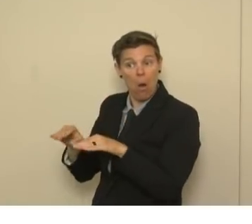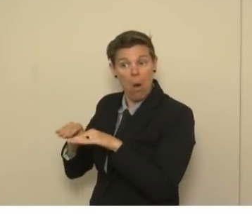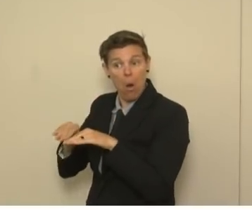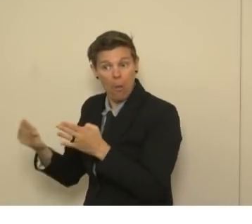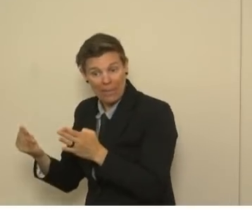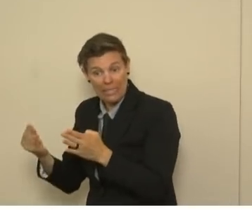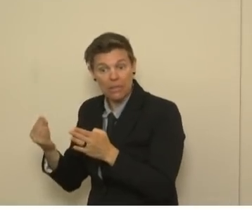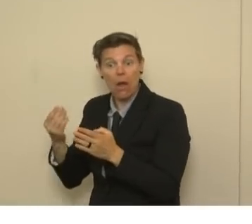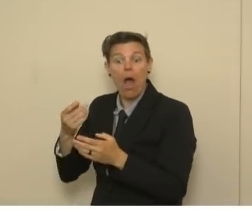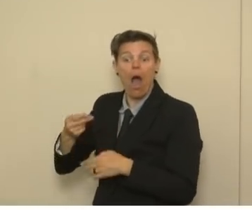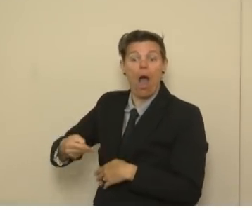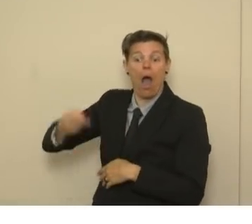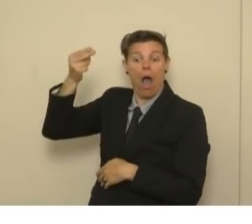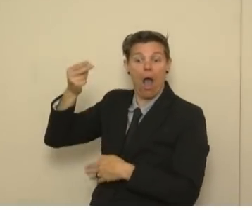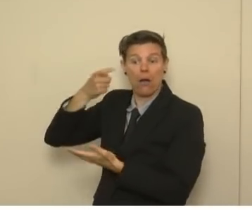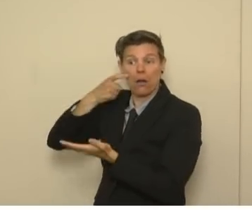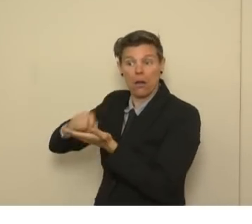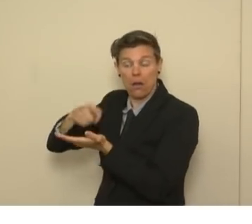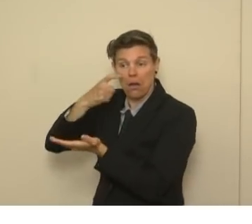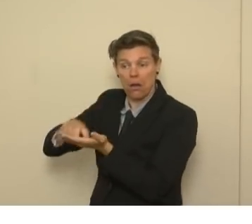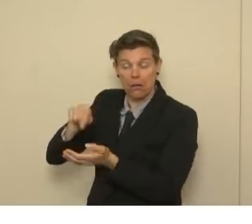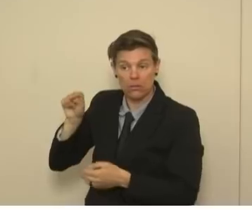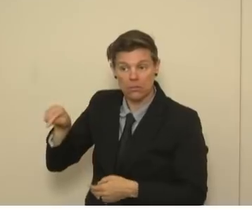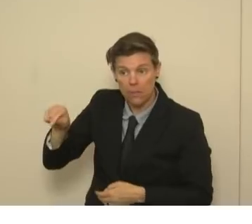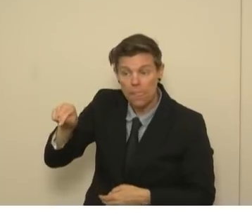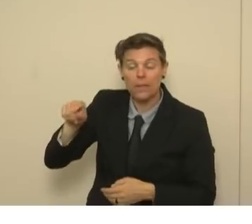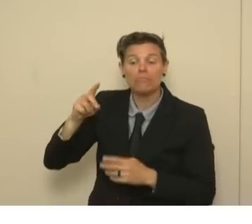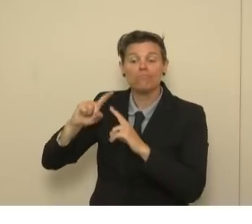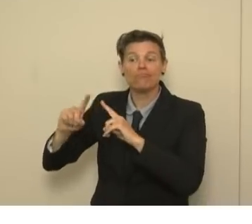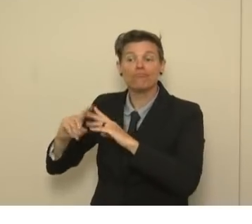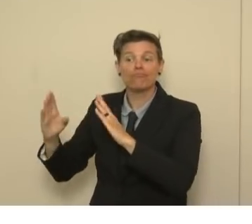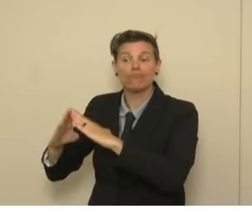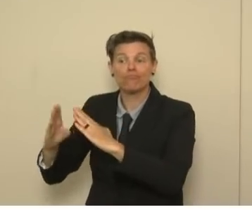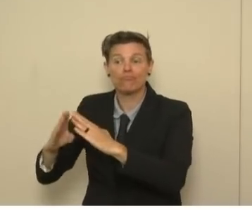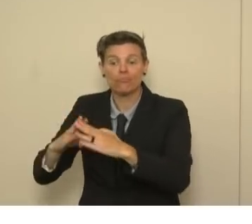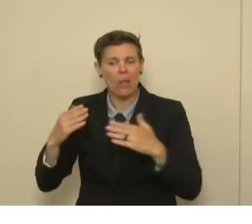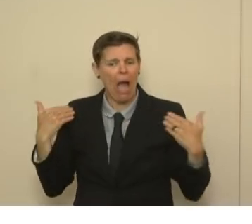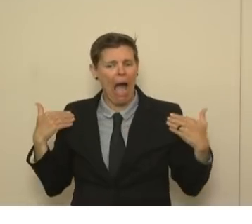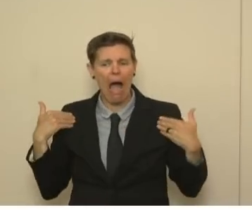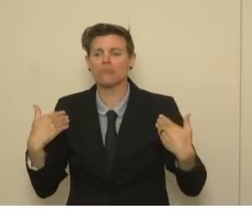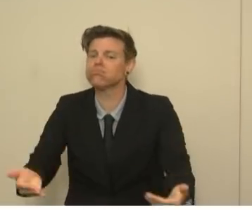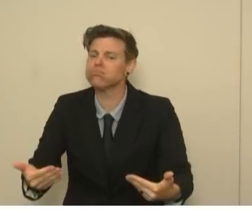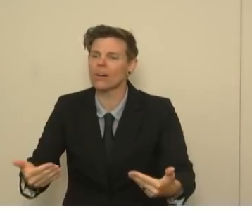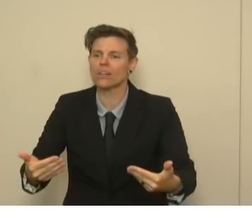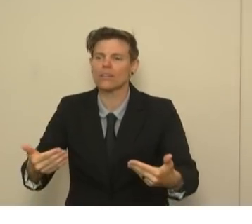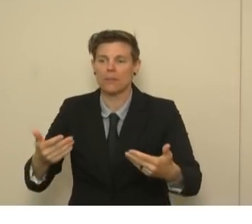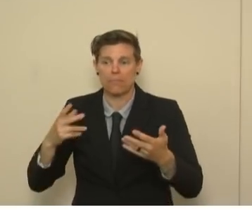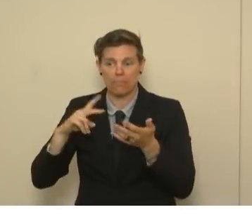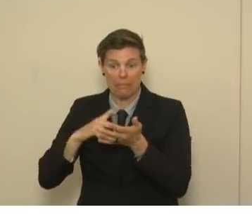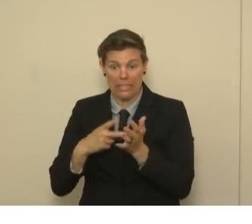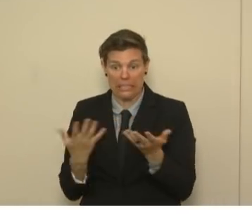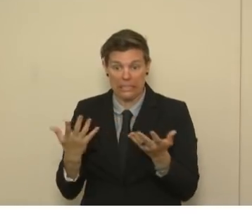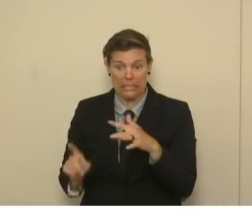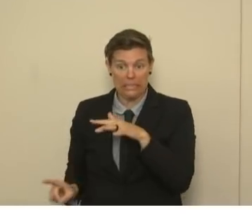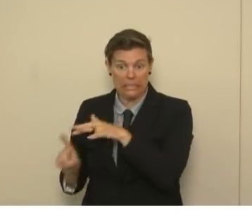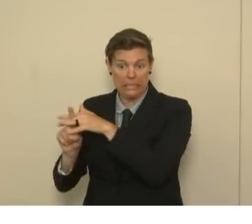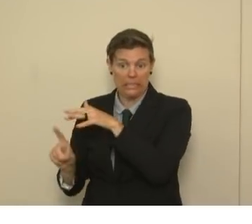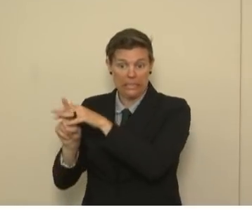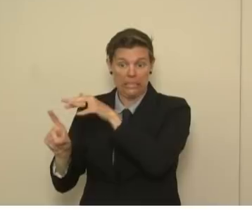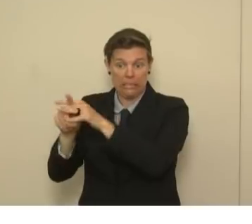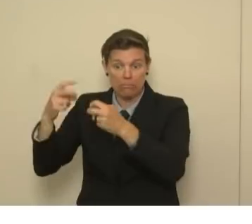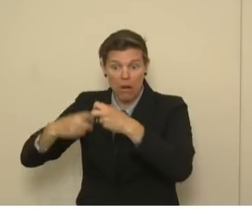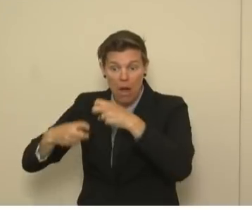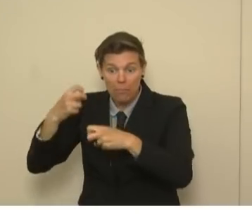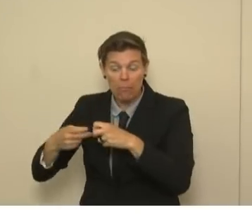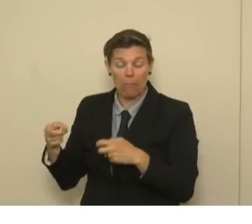trouble. They also found that in Europe. If you reopen certain public activities or businesses with a